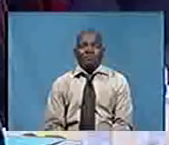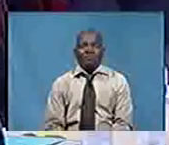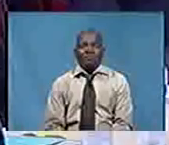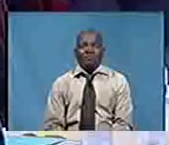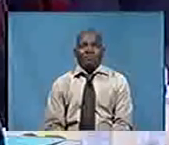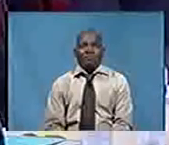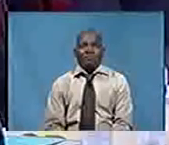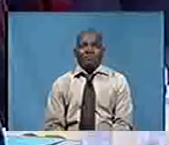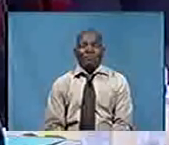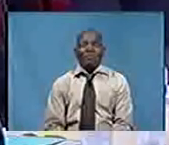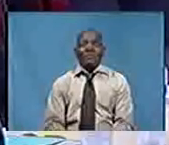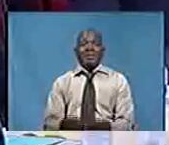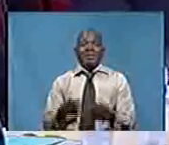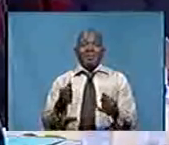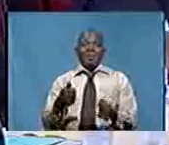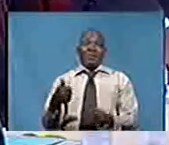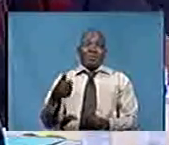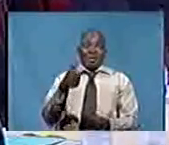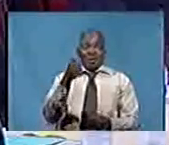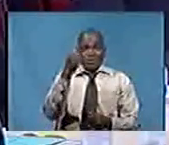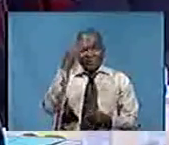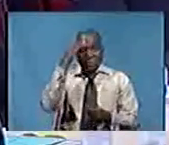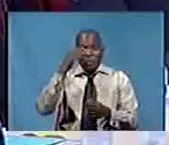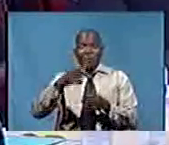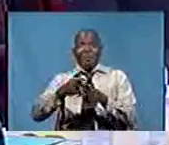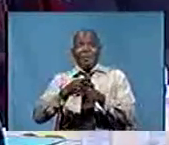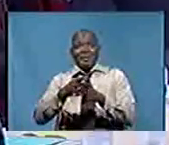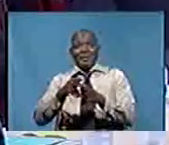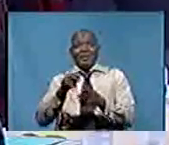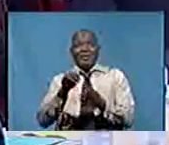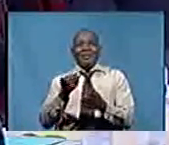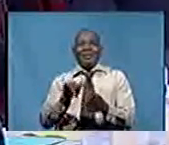Well, the practice in such matters